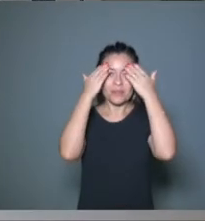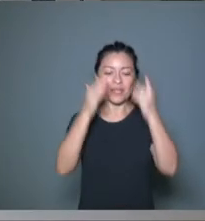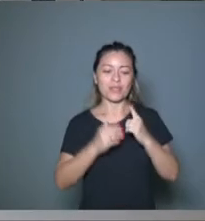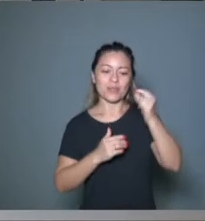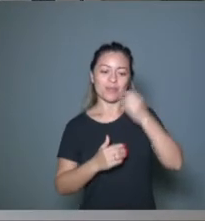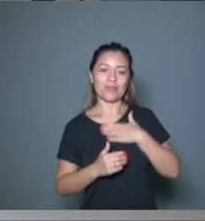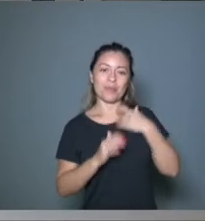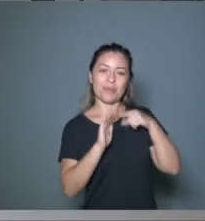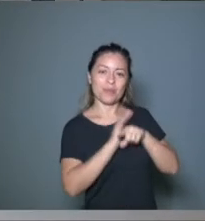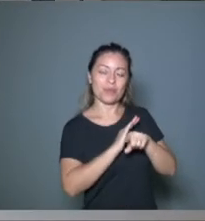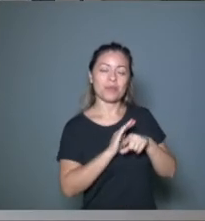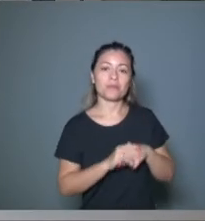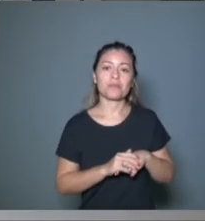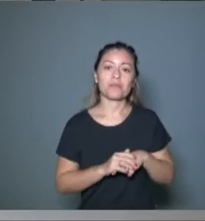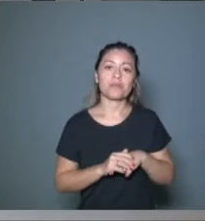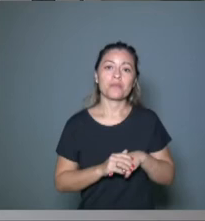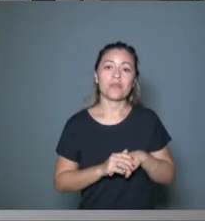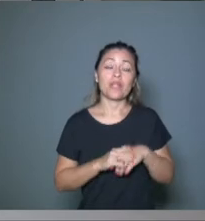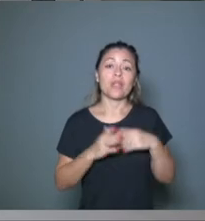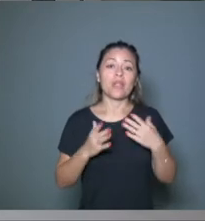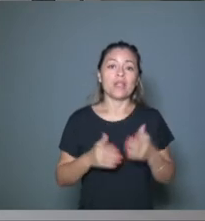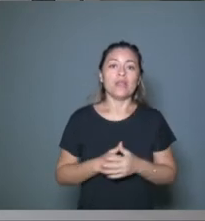everyone.